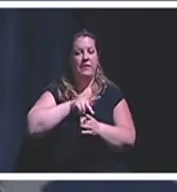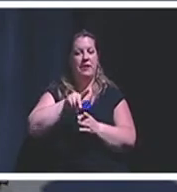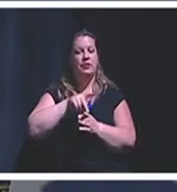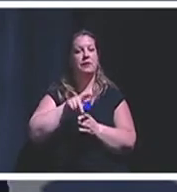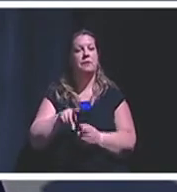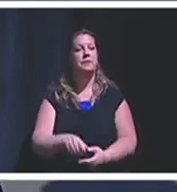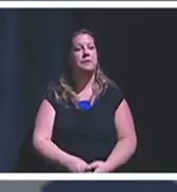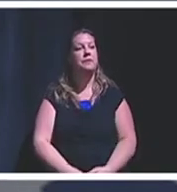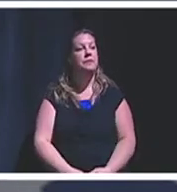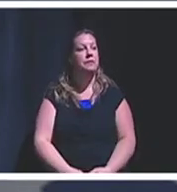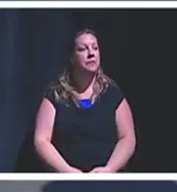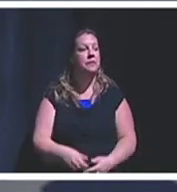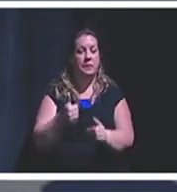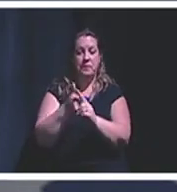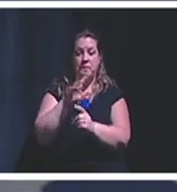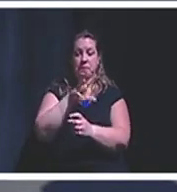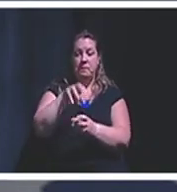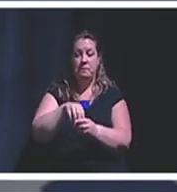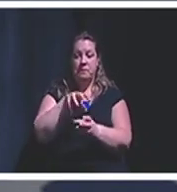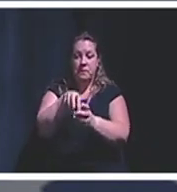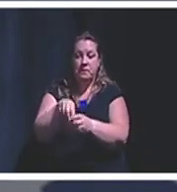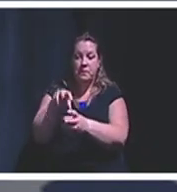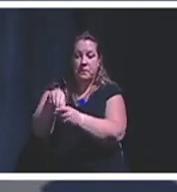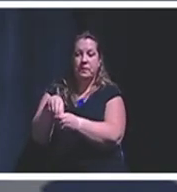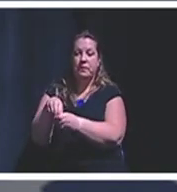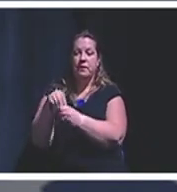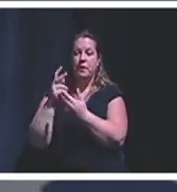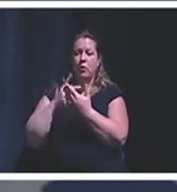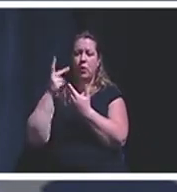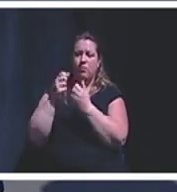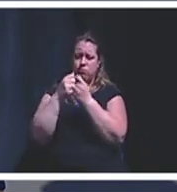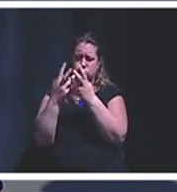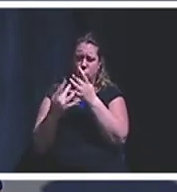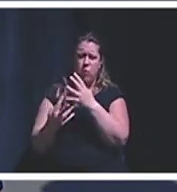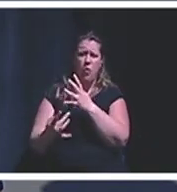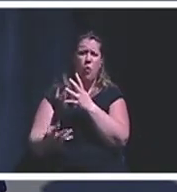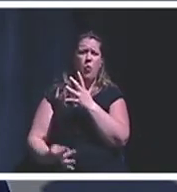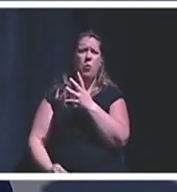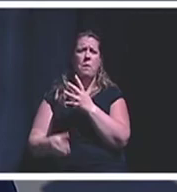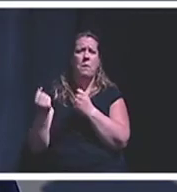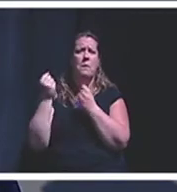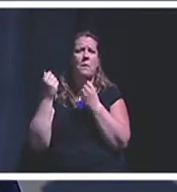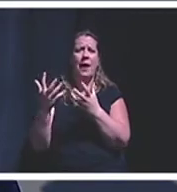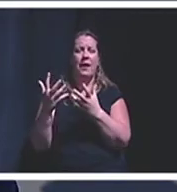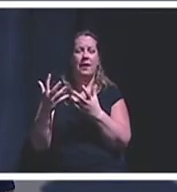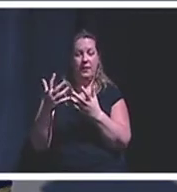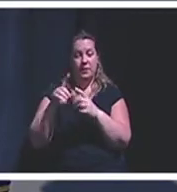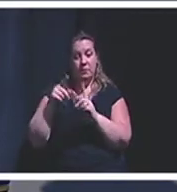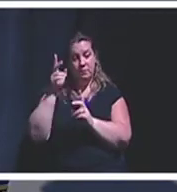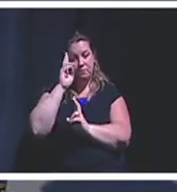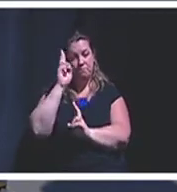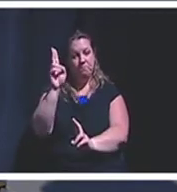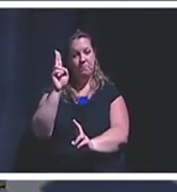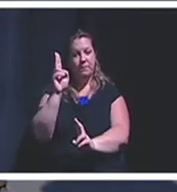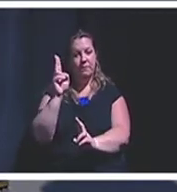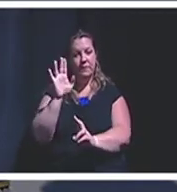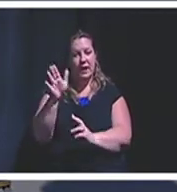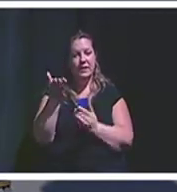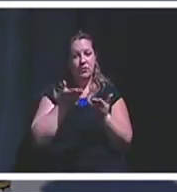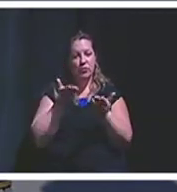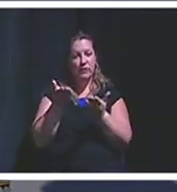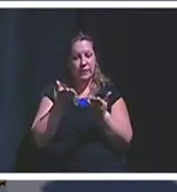With participation in programs too numerous to list, in recognition of his distinguished service